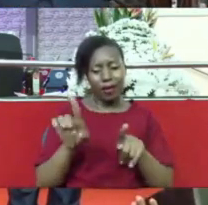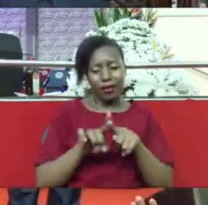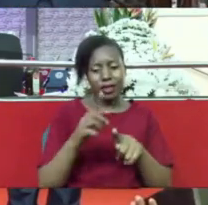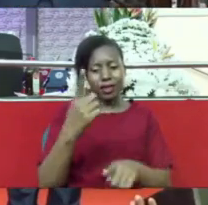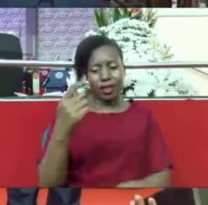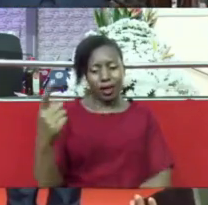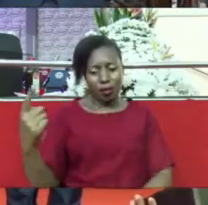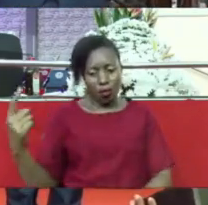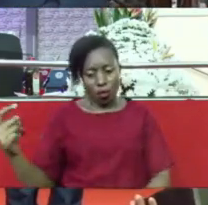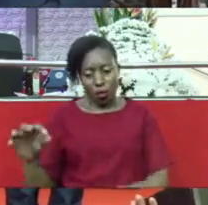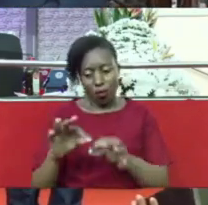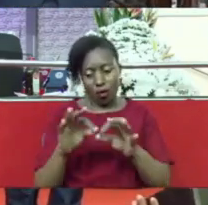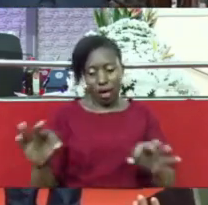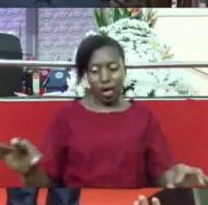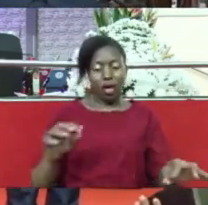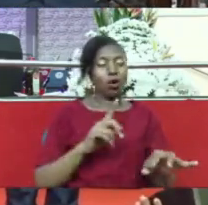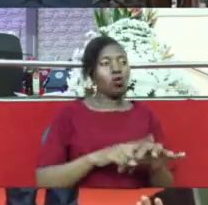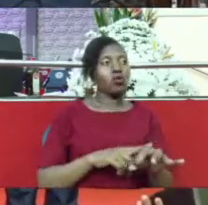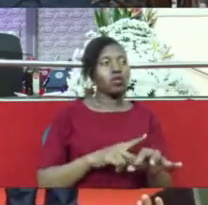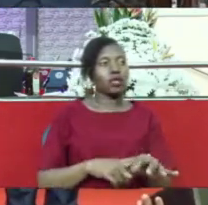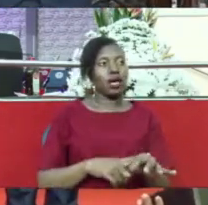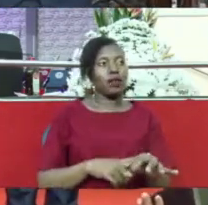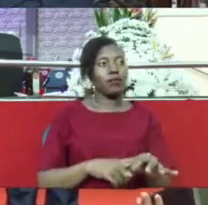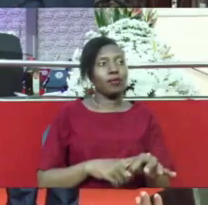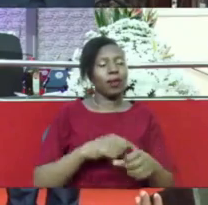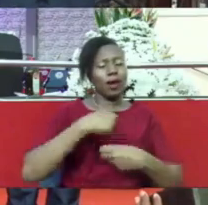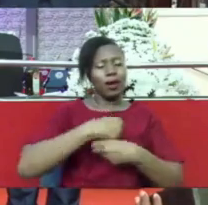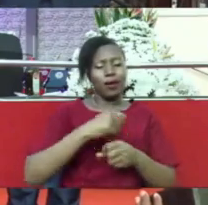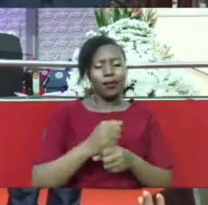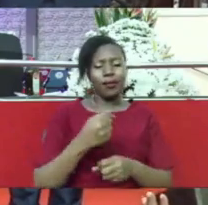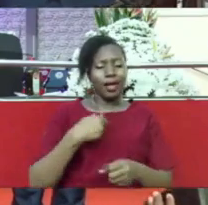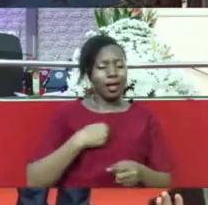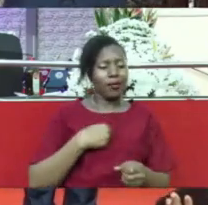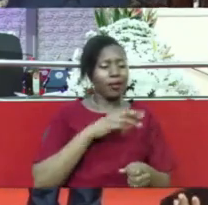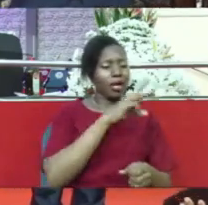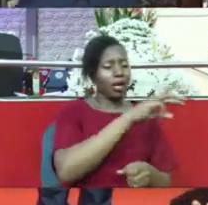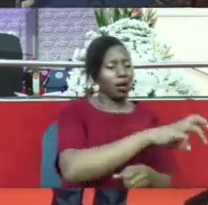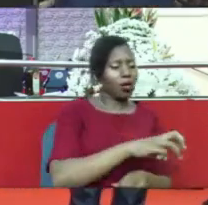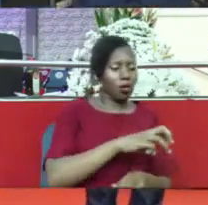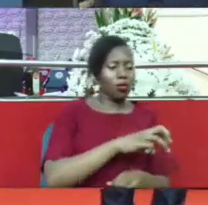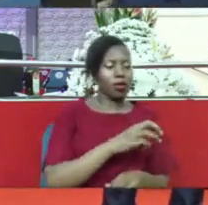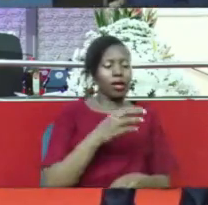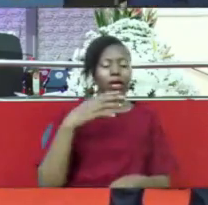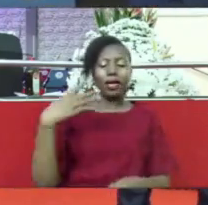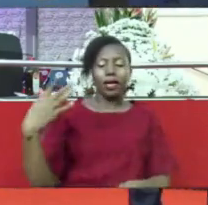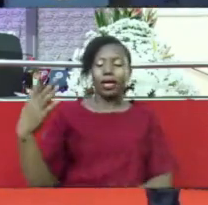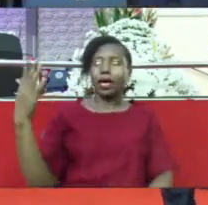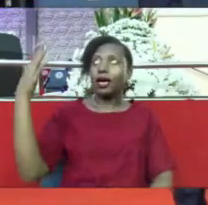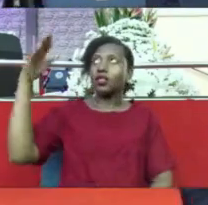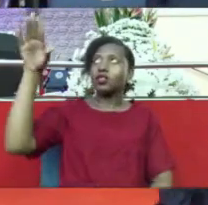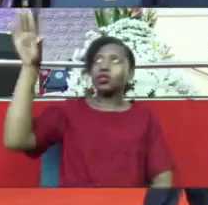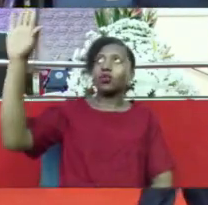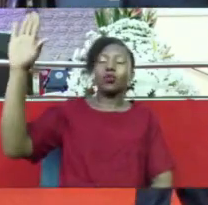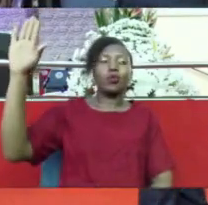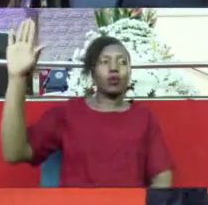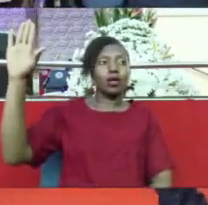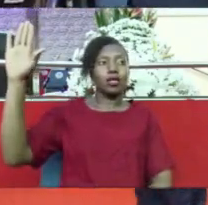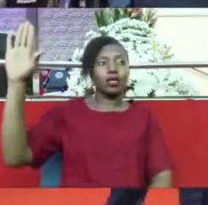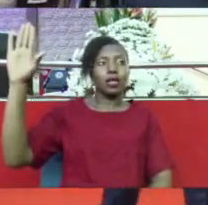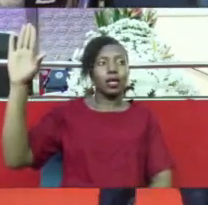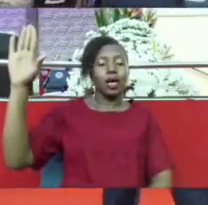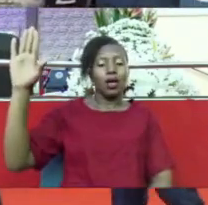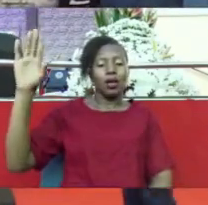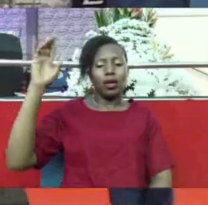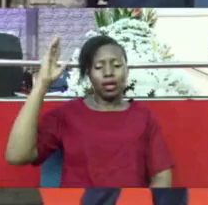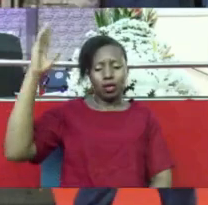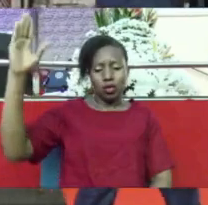mrefu. Into a harrow in your hands. Kunifanyike silaha mikononi mwako. So that you may thresh the mountains that are ahead of